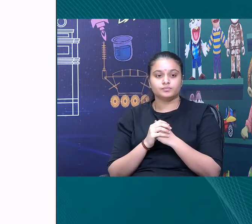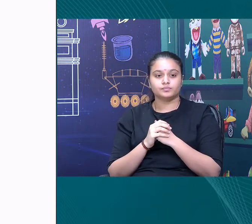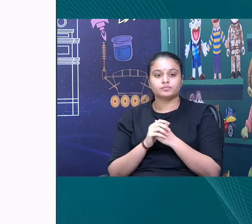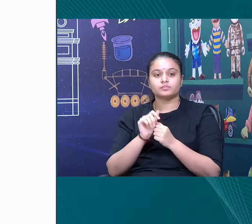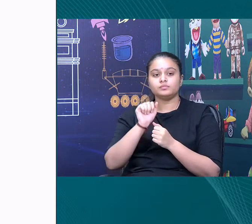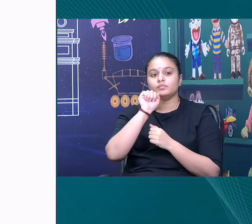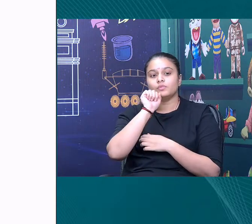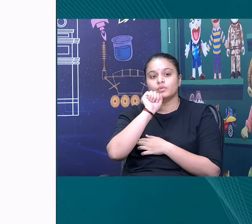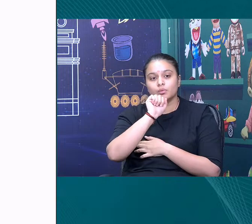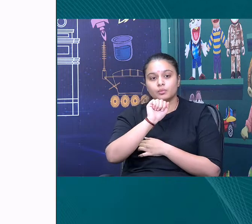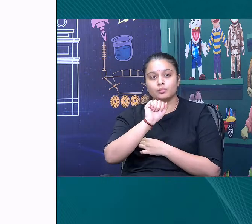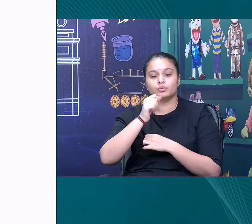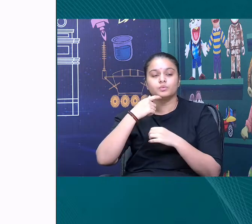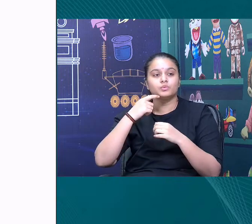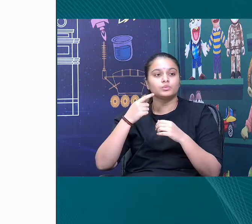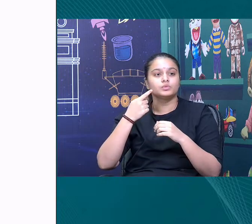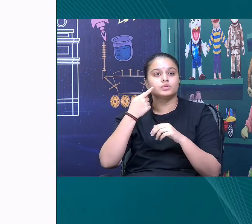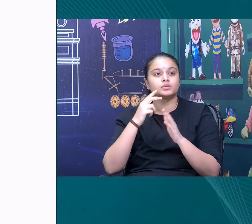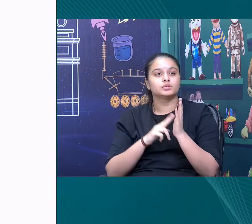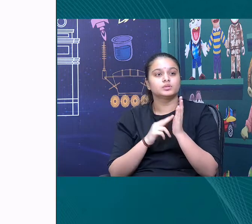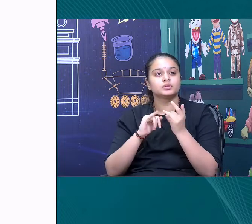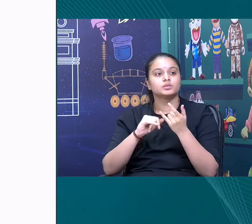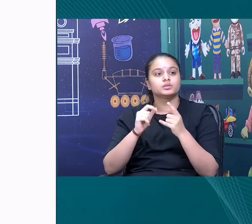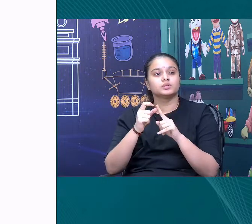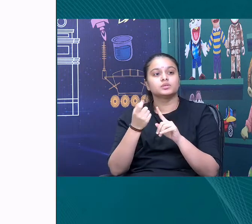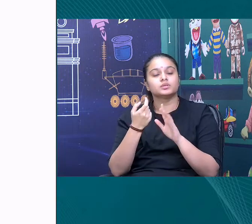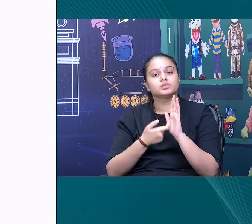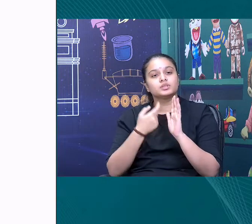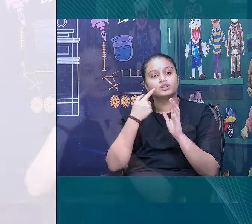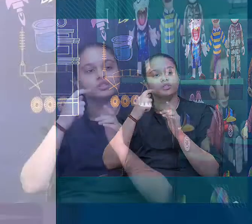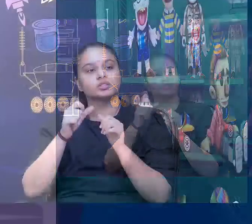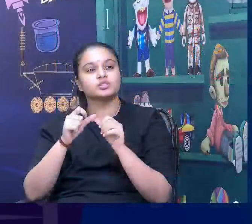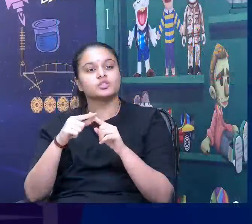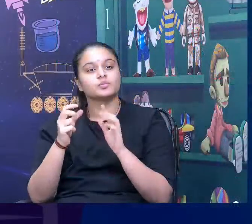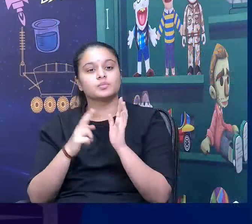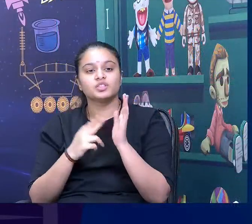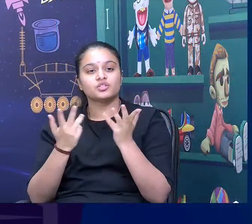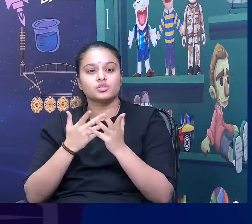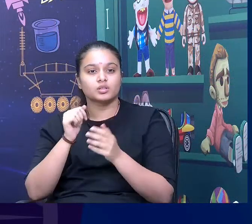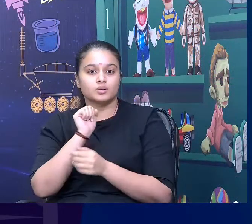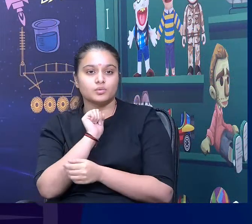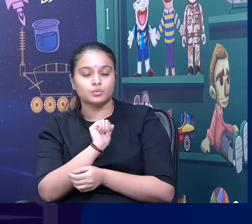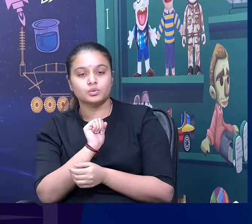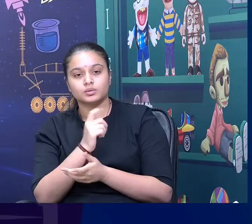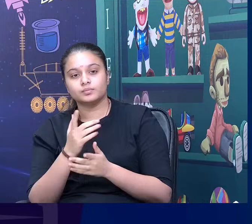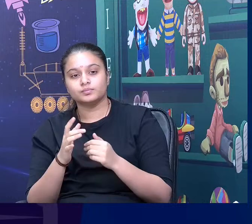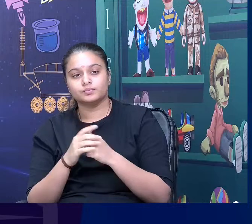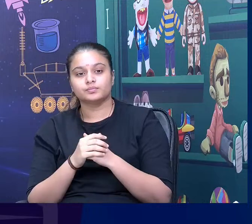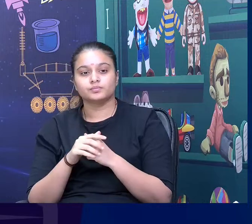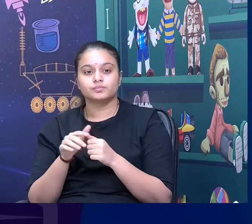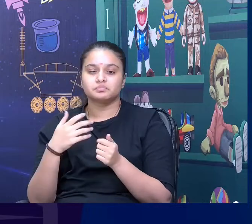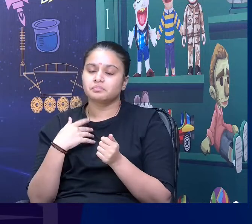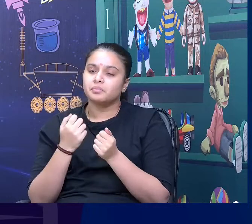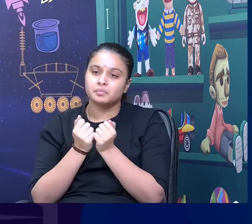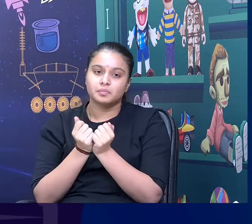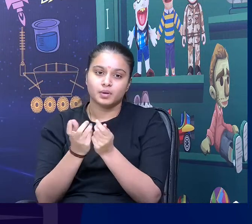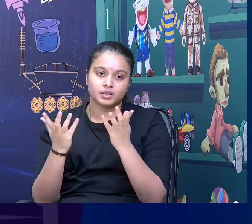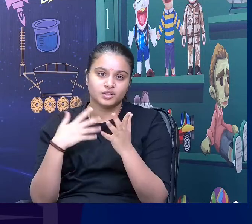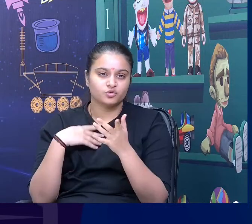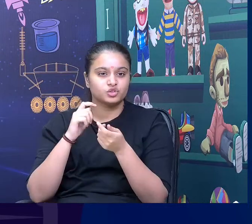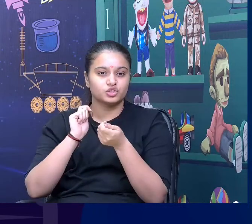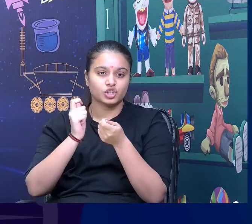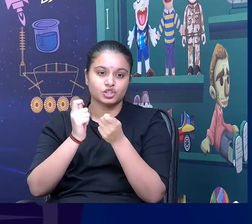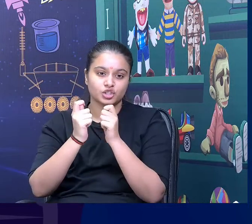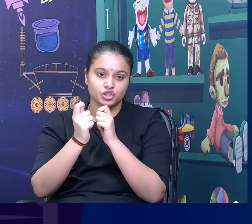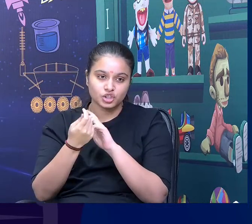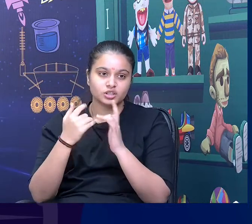What are your inspirations for overcoming challenges? I think my inspiration are many, and it changes